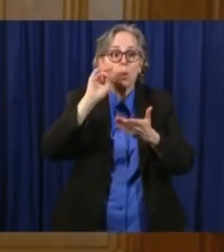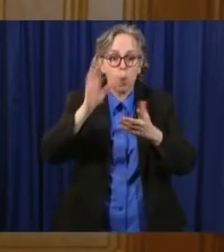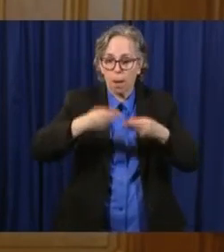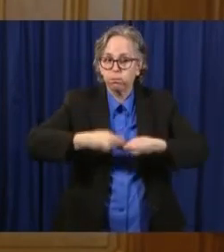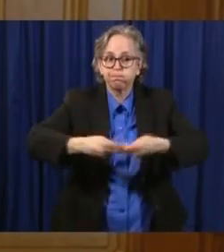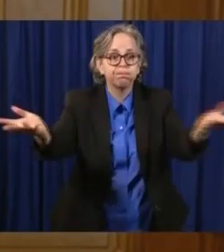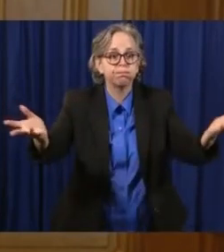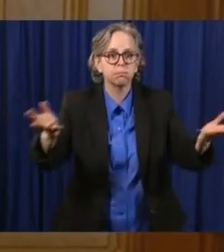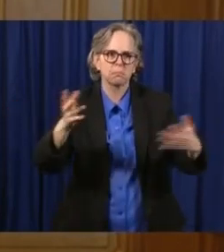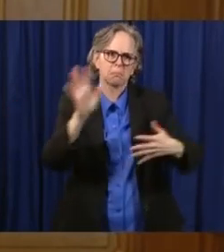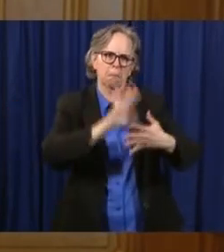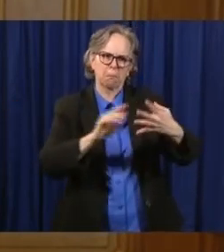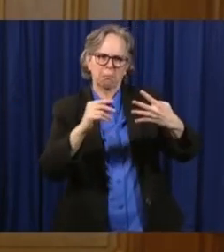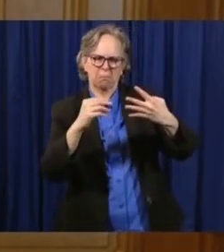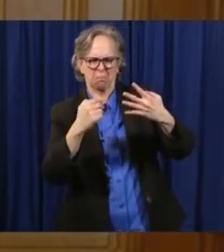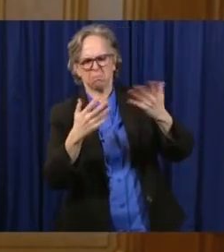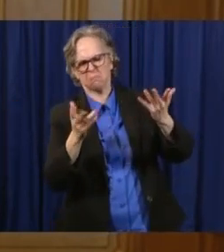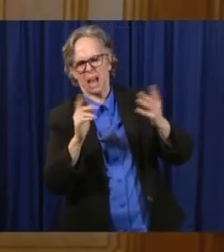month.